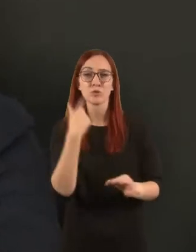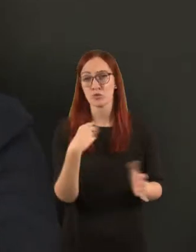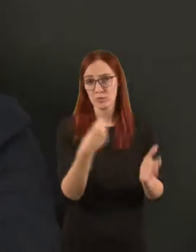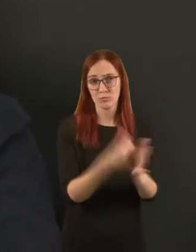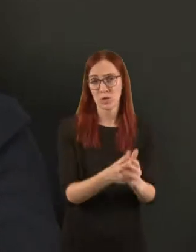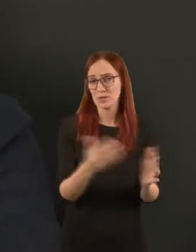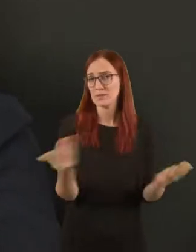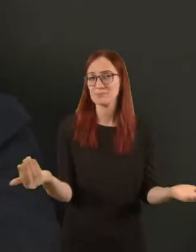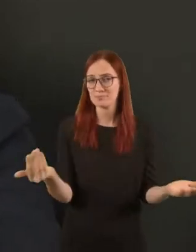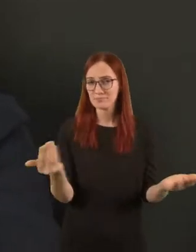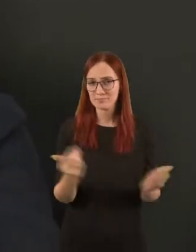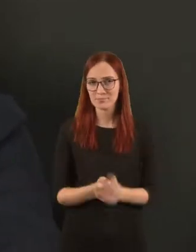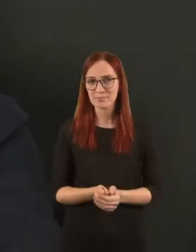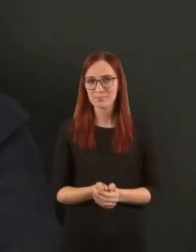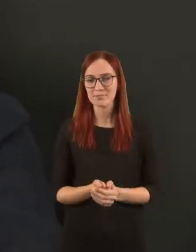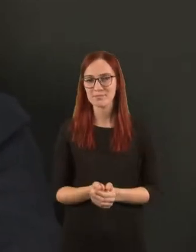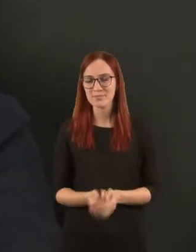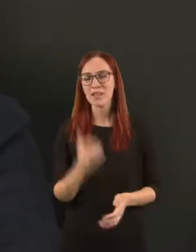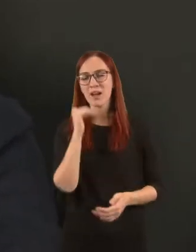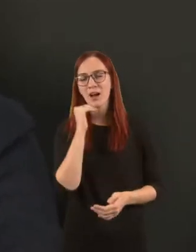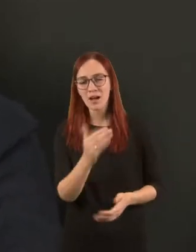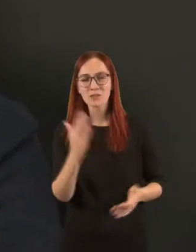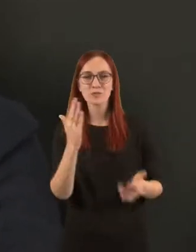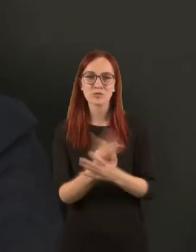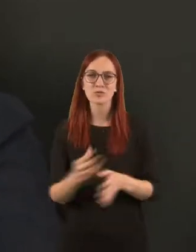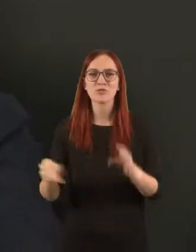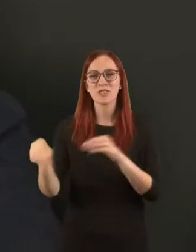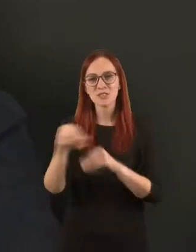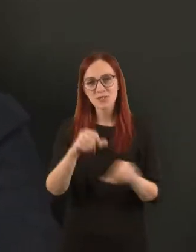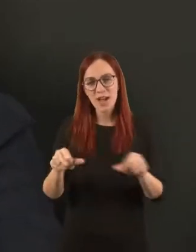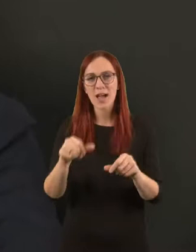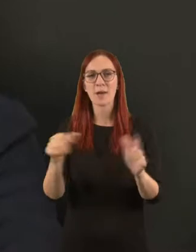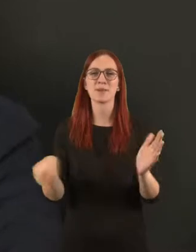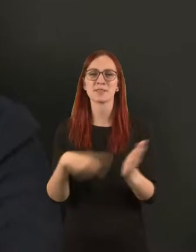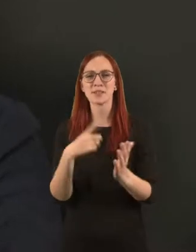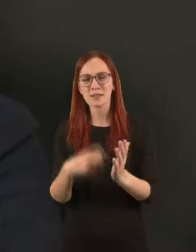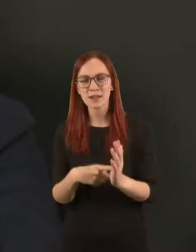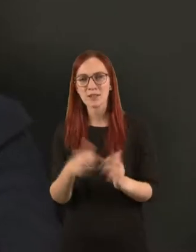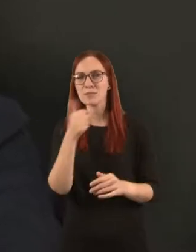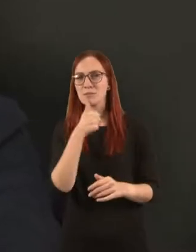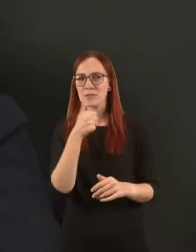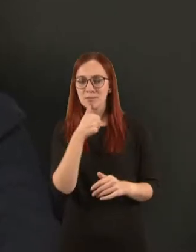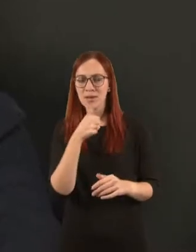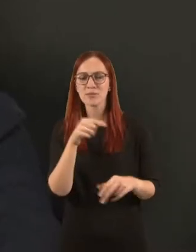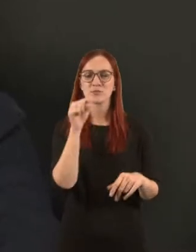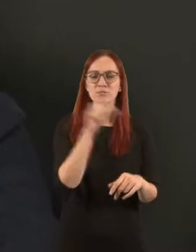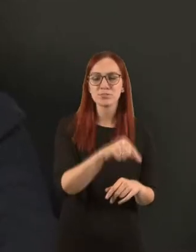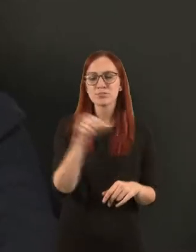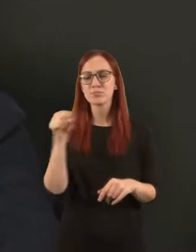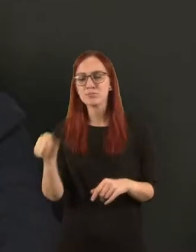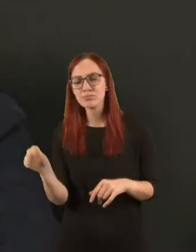pay taxes in Vilnius region? Okay, then we have the issue of land